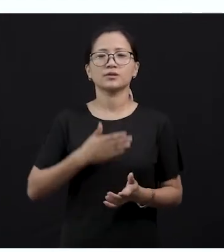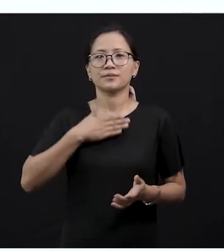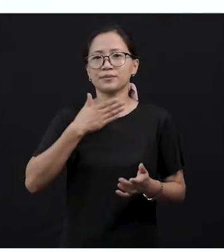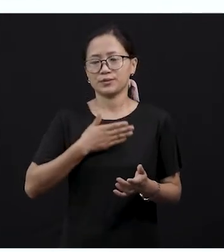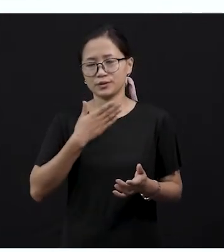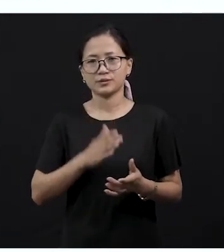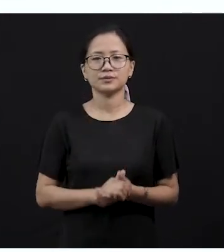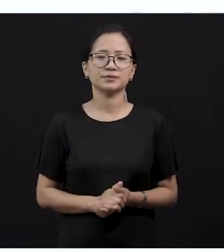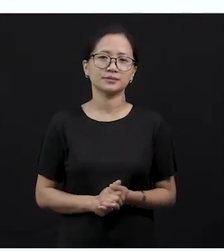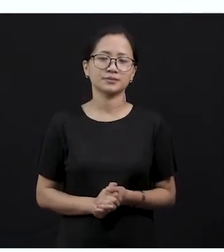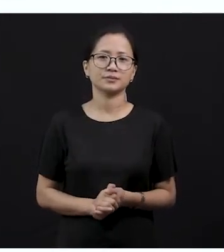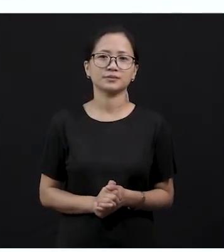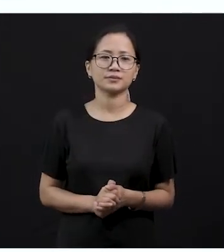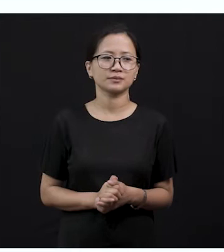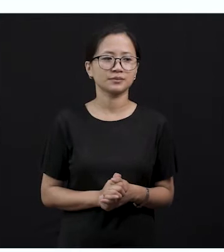respire.